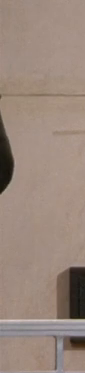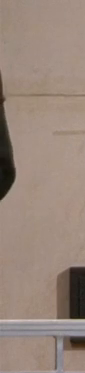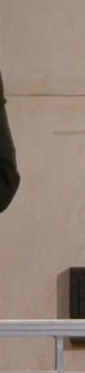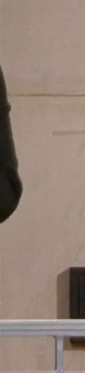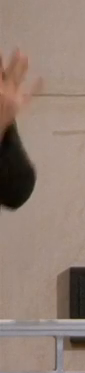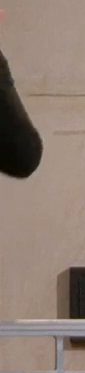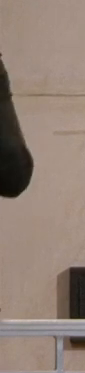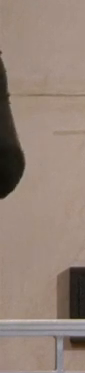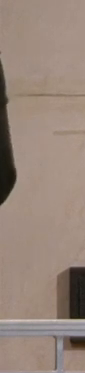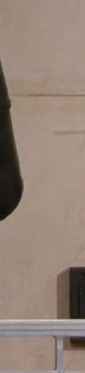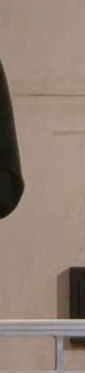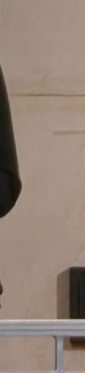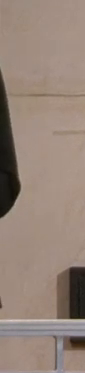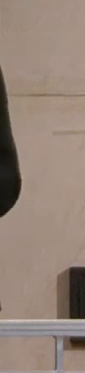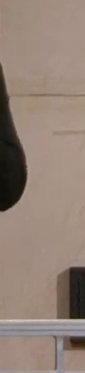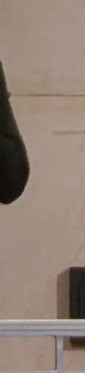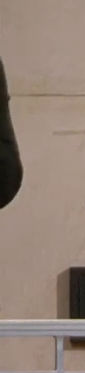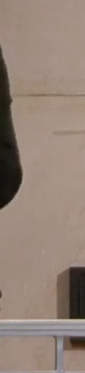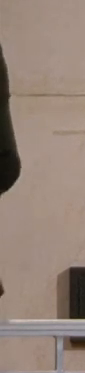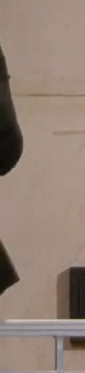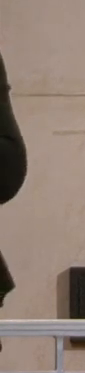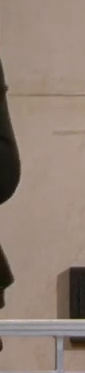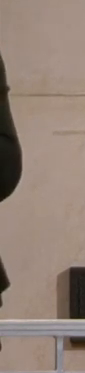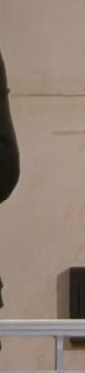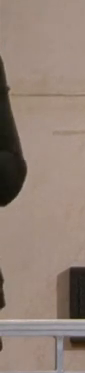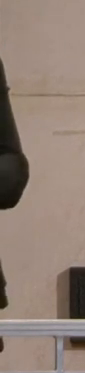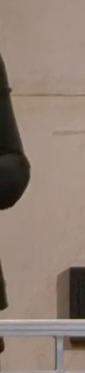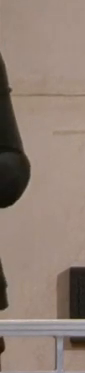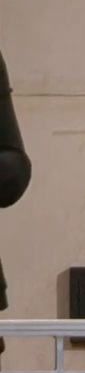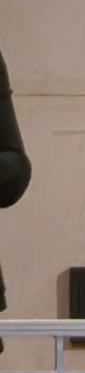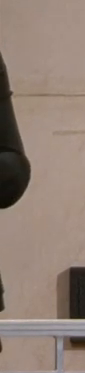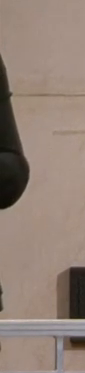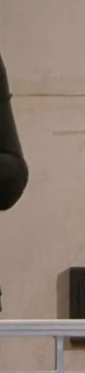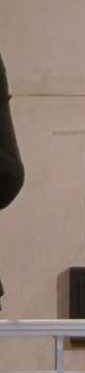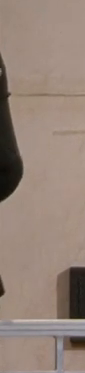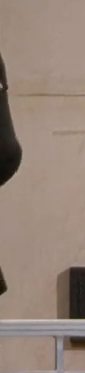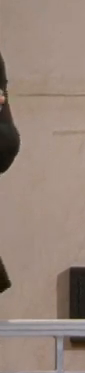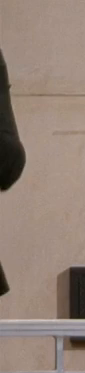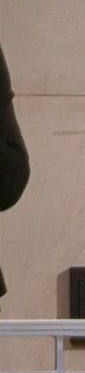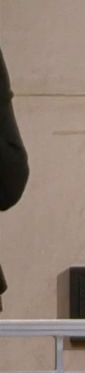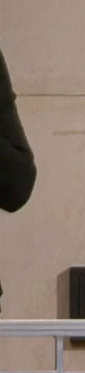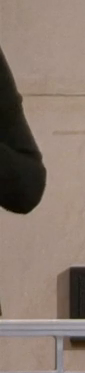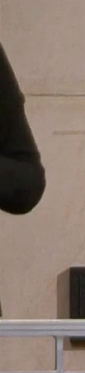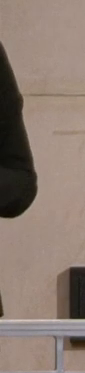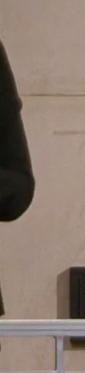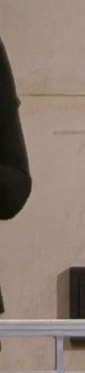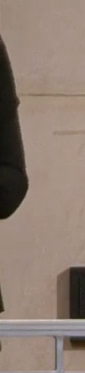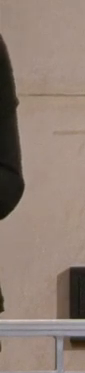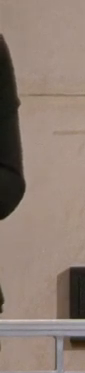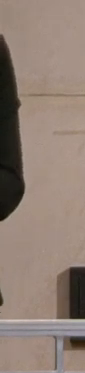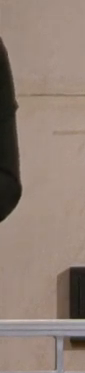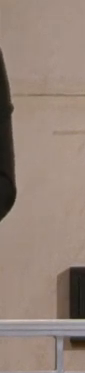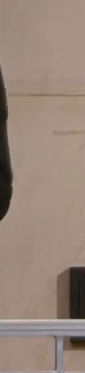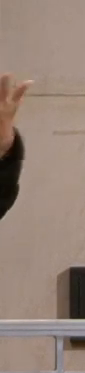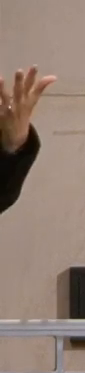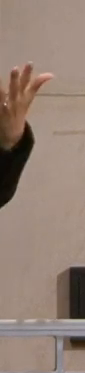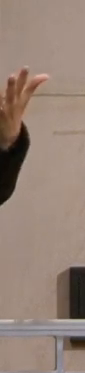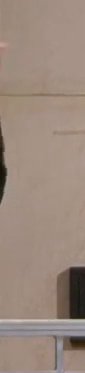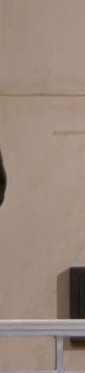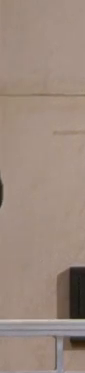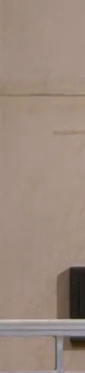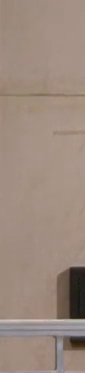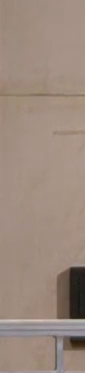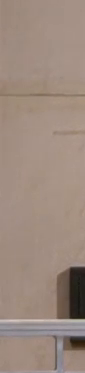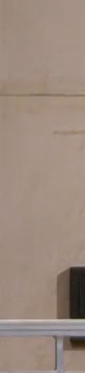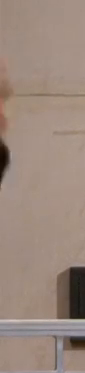to demand respect, to insist upon dignity, and to ensure that transgender individuals are